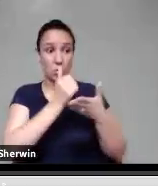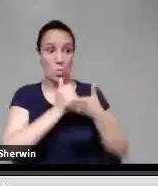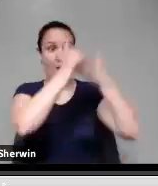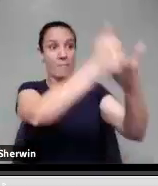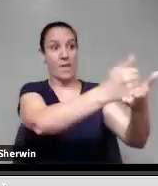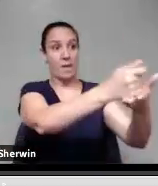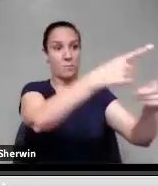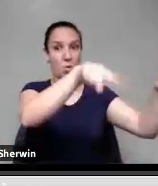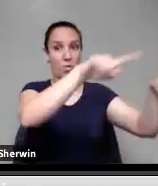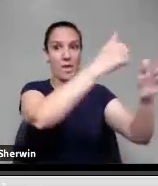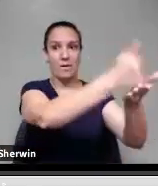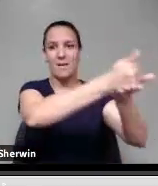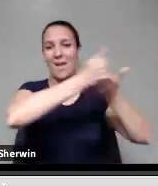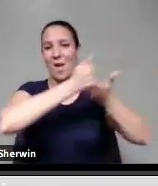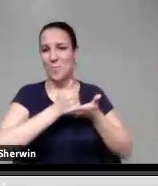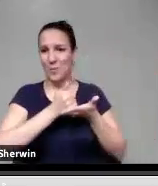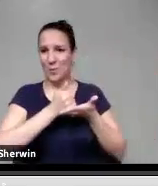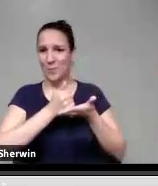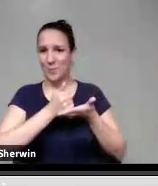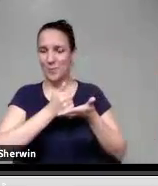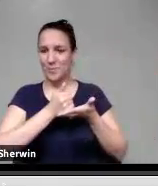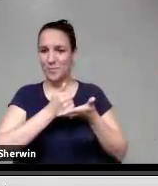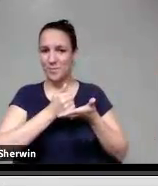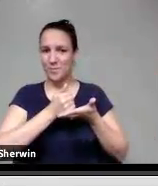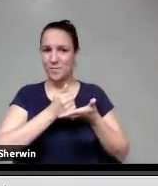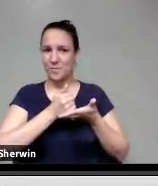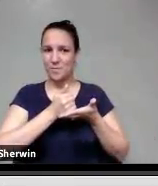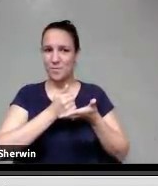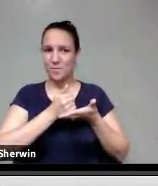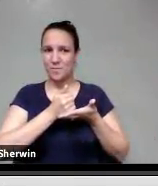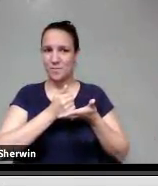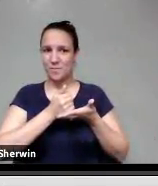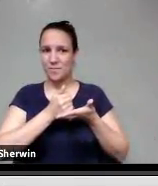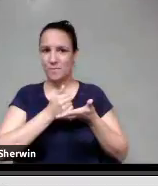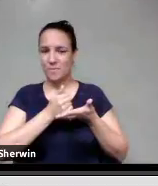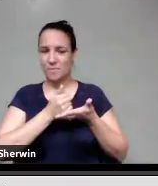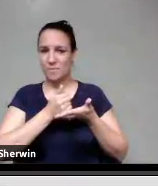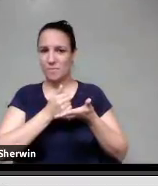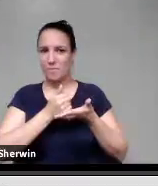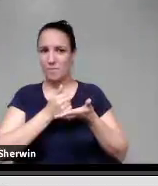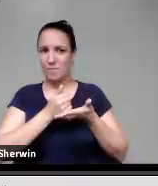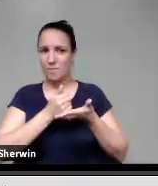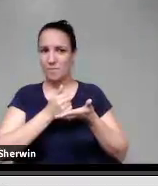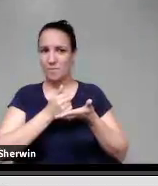understand what they need in your community. How might that awareness of the need for involving